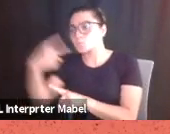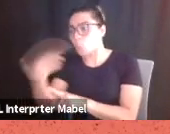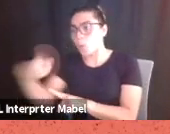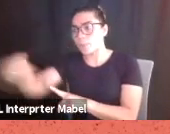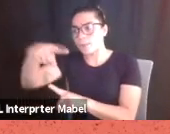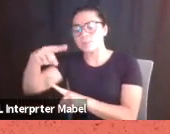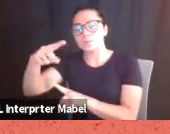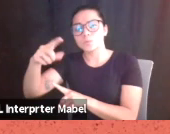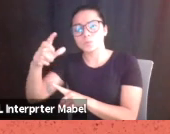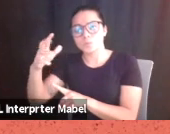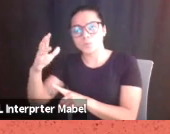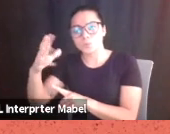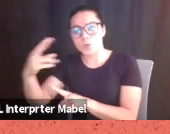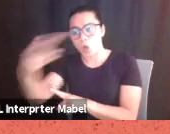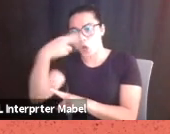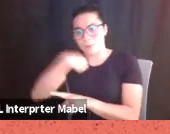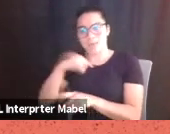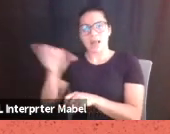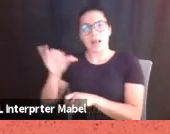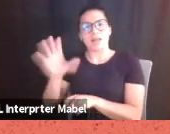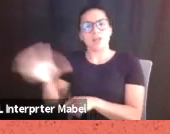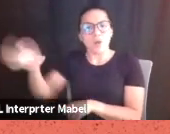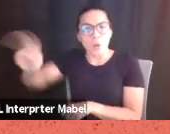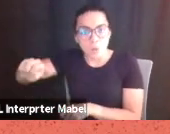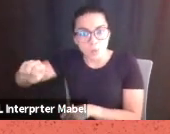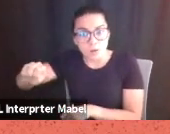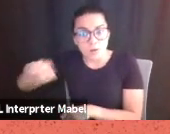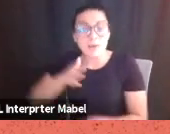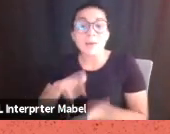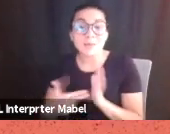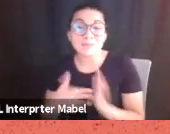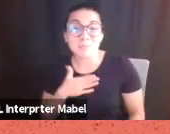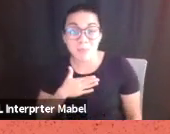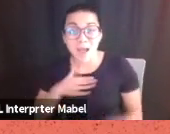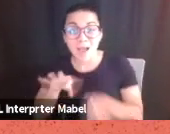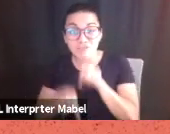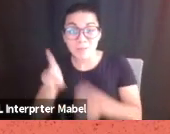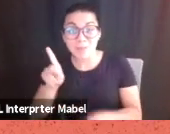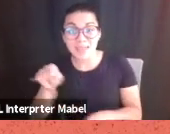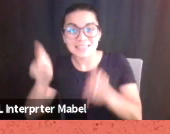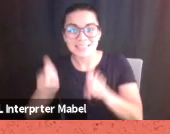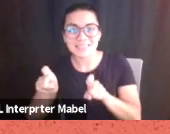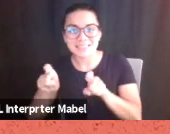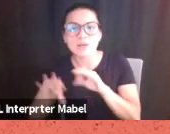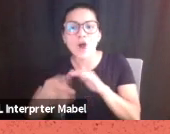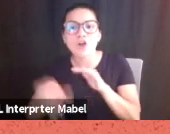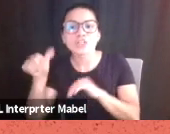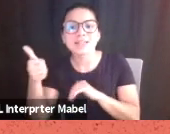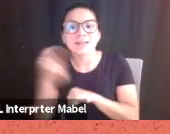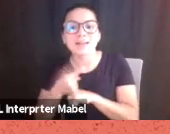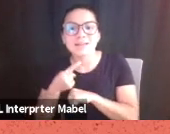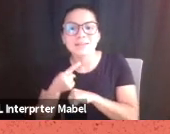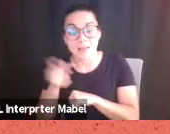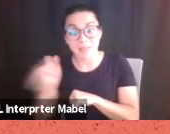And because of that, my rape kit was tested within 10 days. He had already been in the